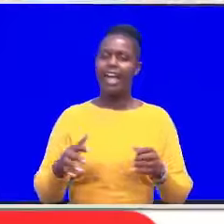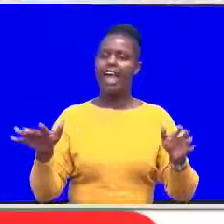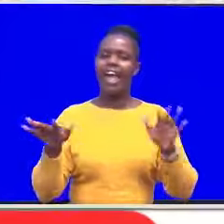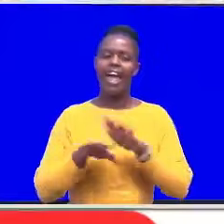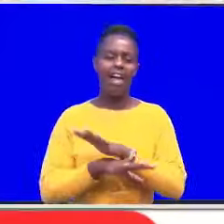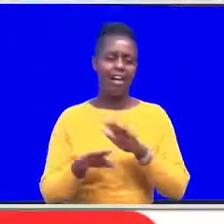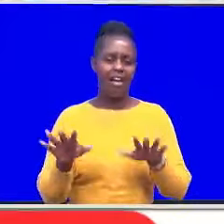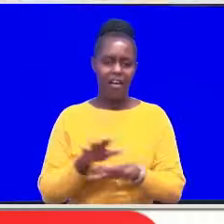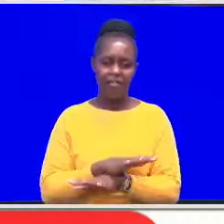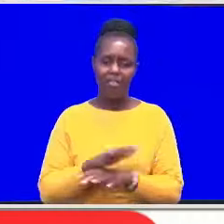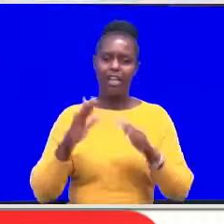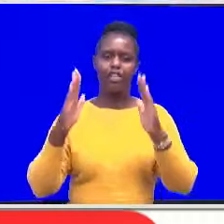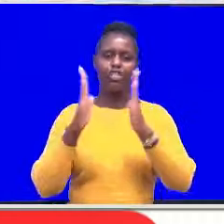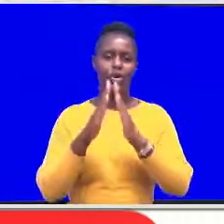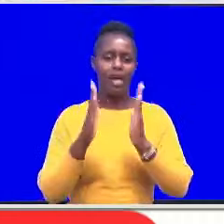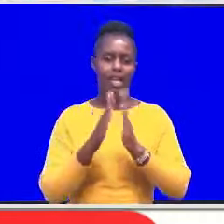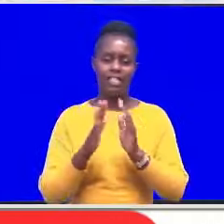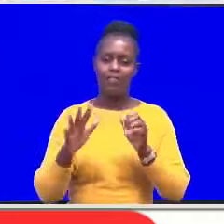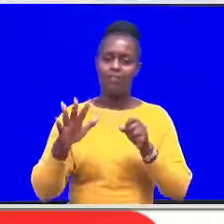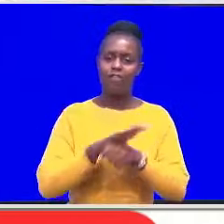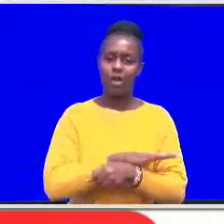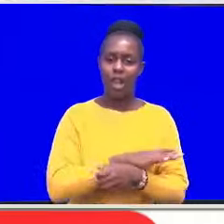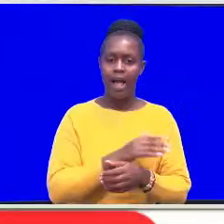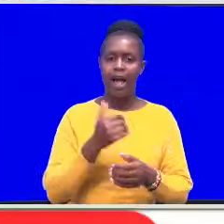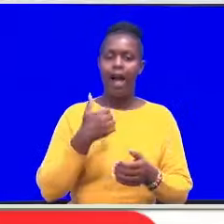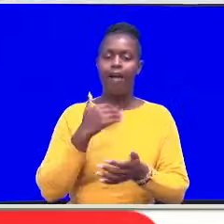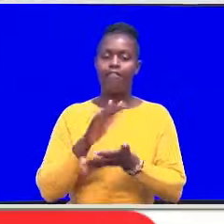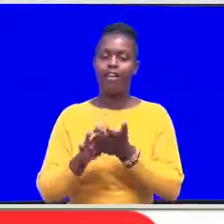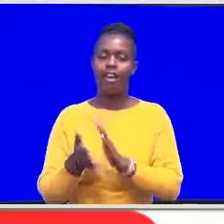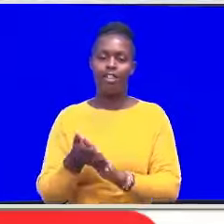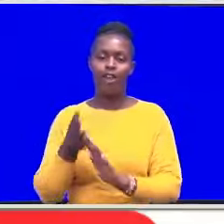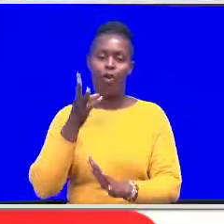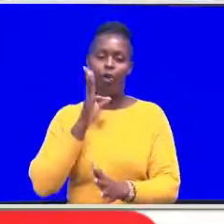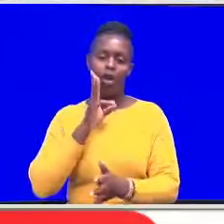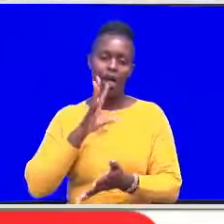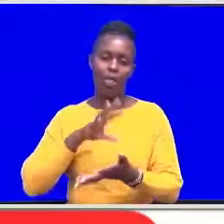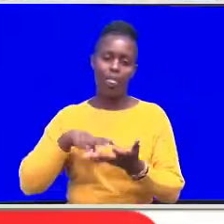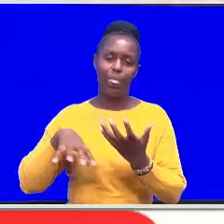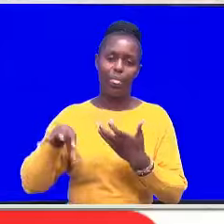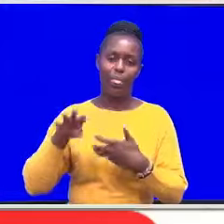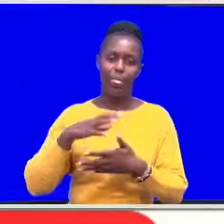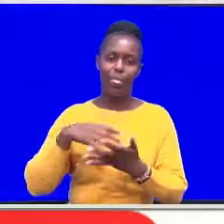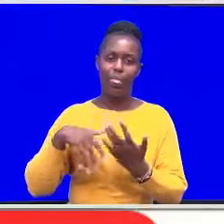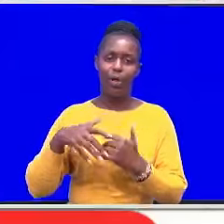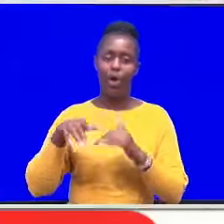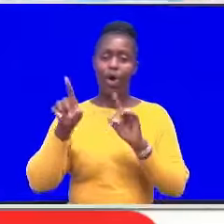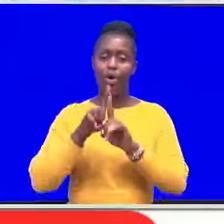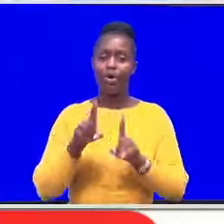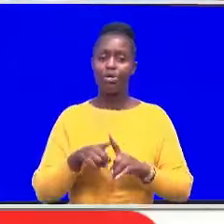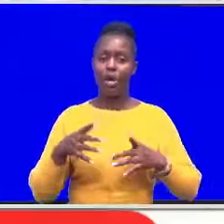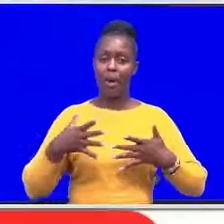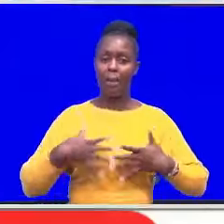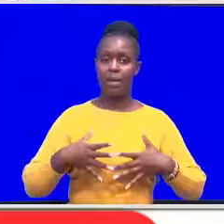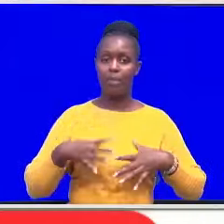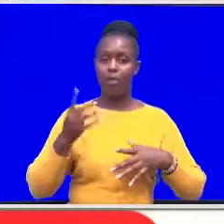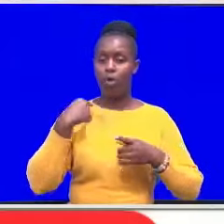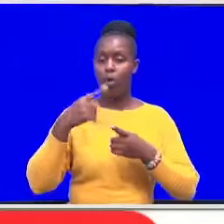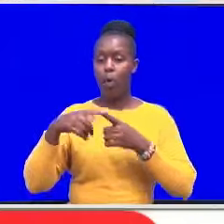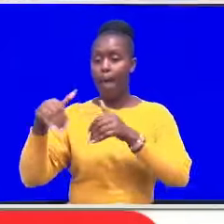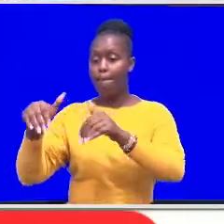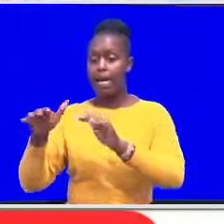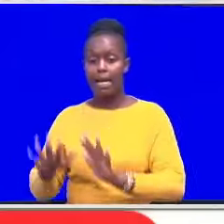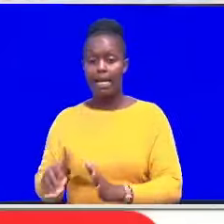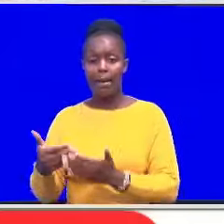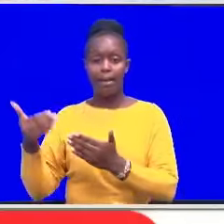kwenda kwa choo, vizima zote maji imechanganyikana, hata watu wenye wamezikwa saa hizi wameanza kukuja